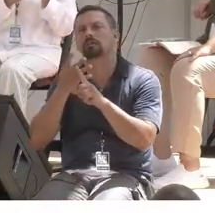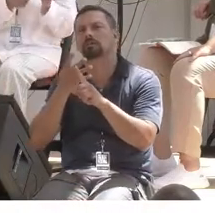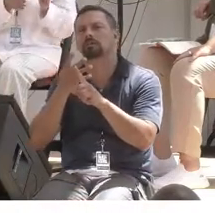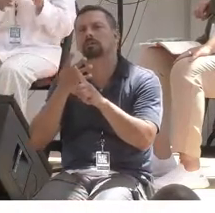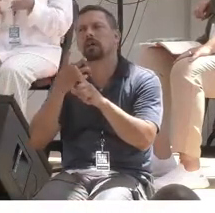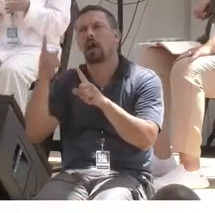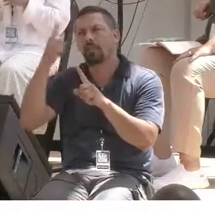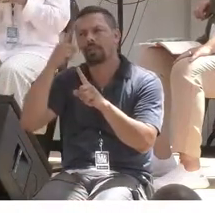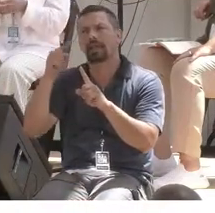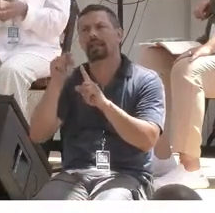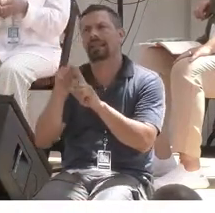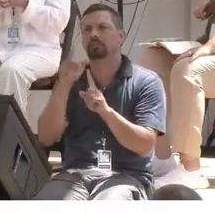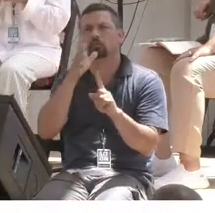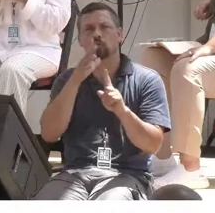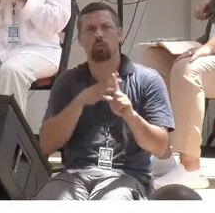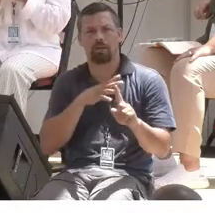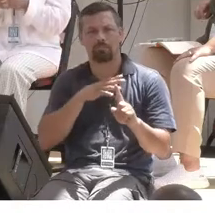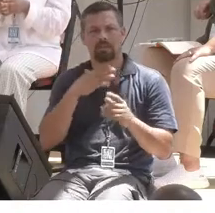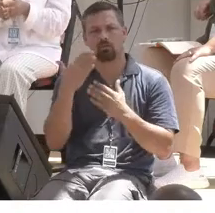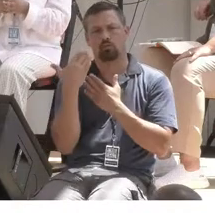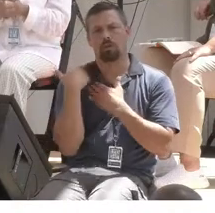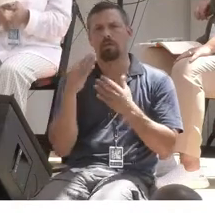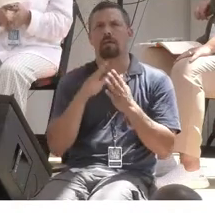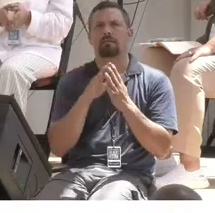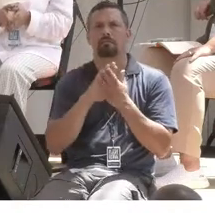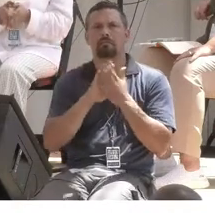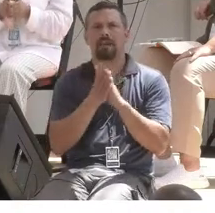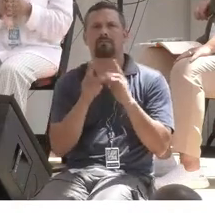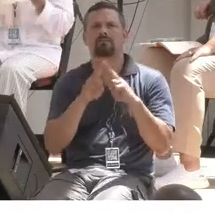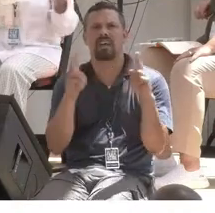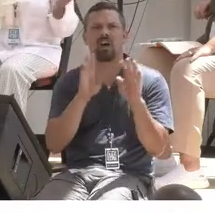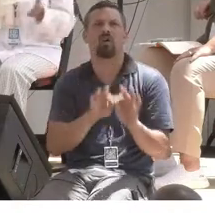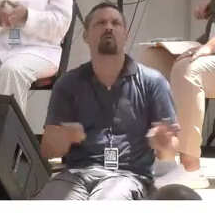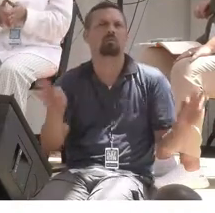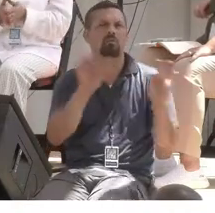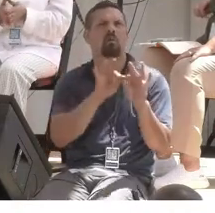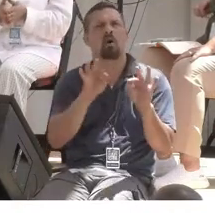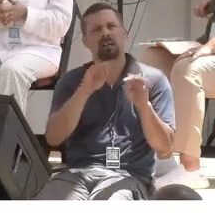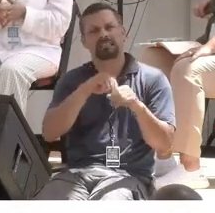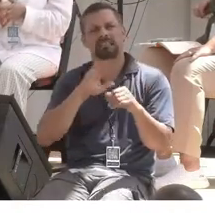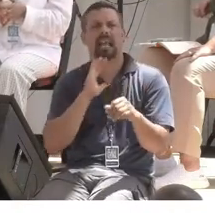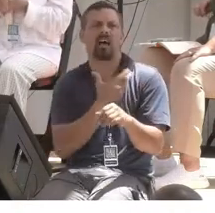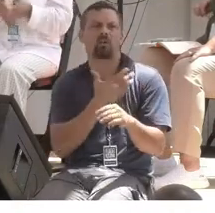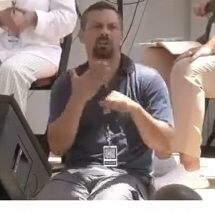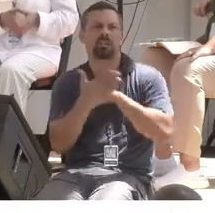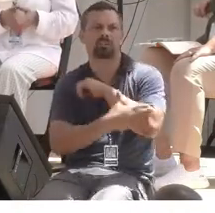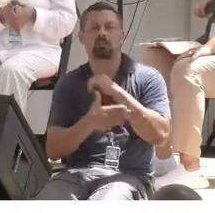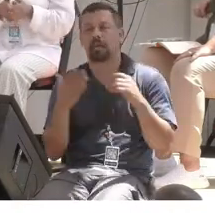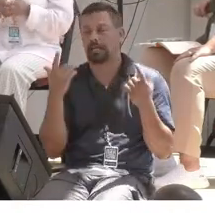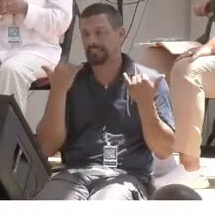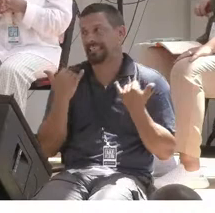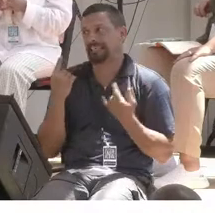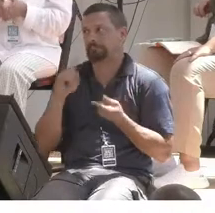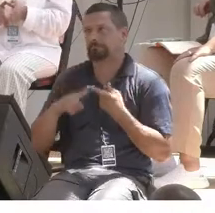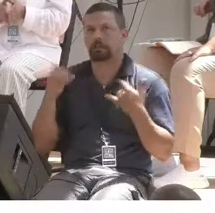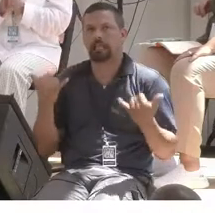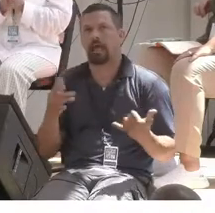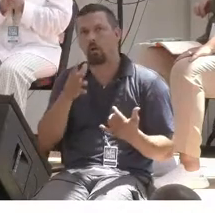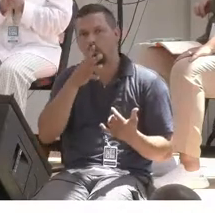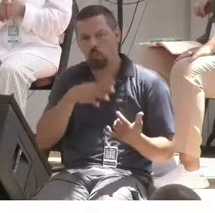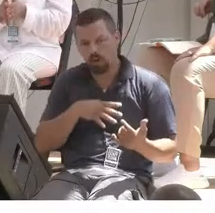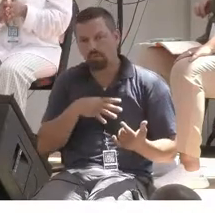I think this is where the woman part became very important in our country. Until now, to be honest, the